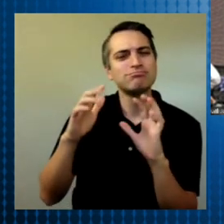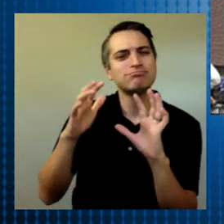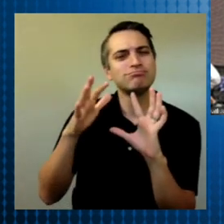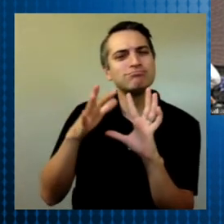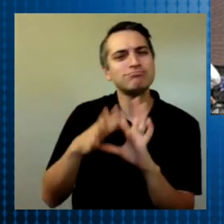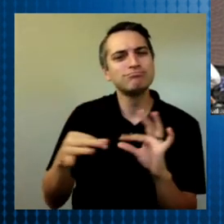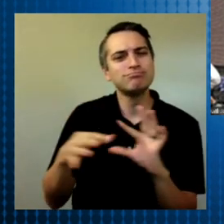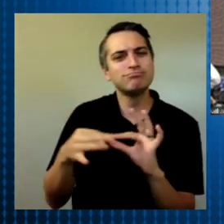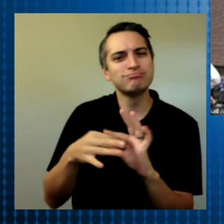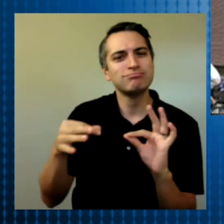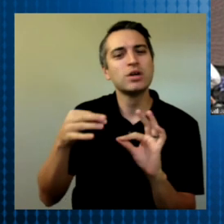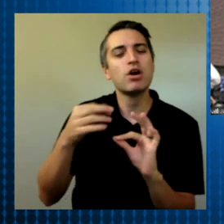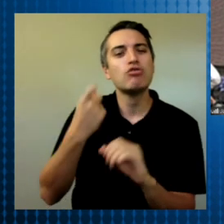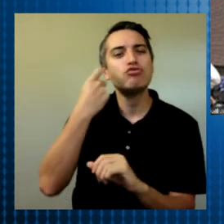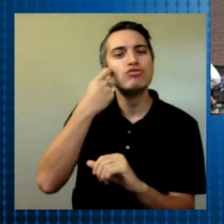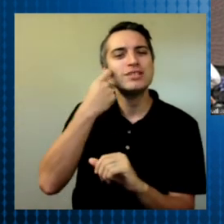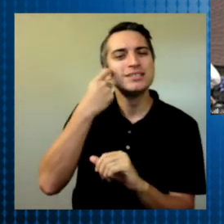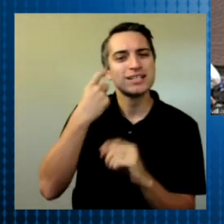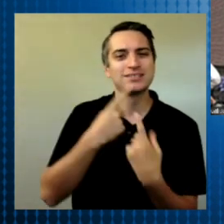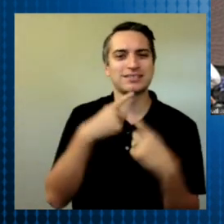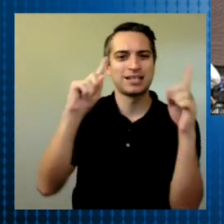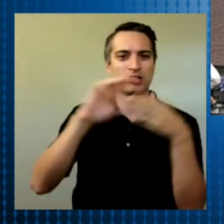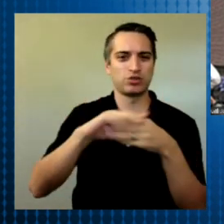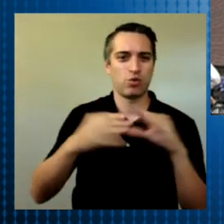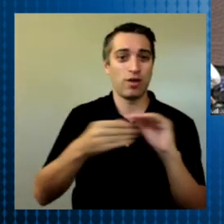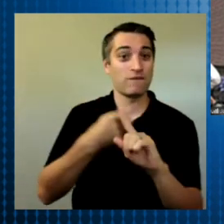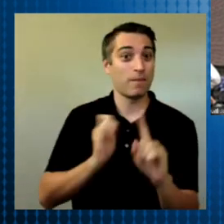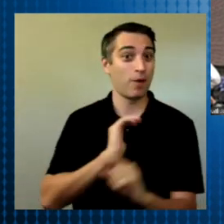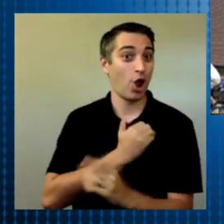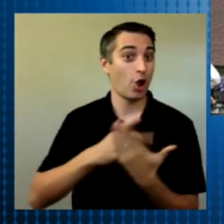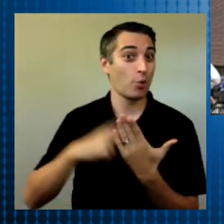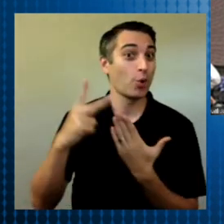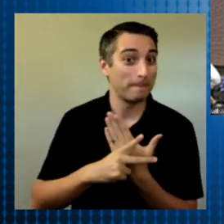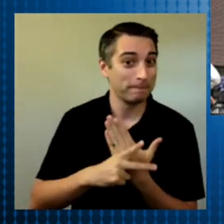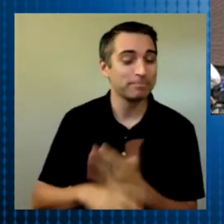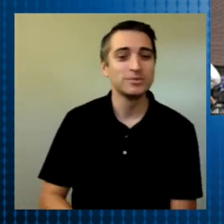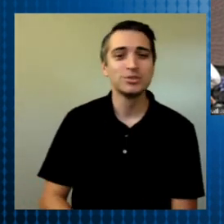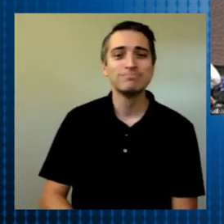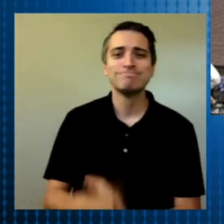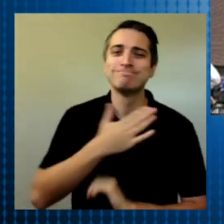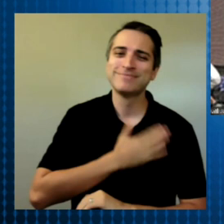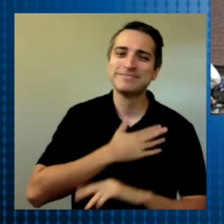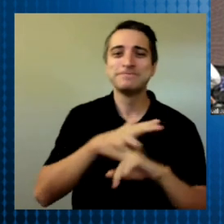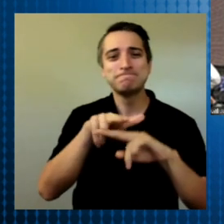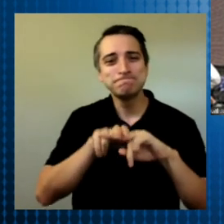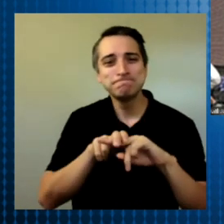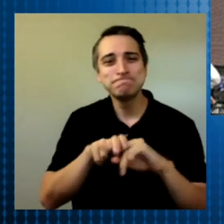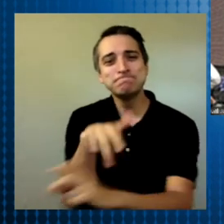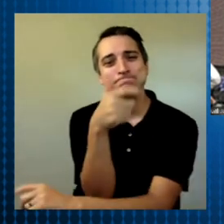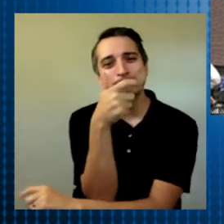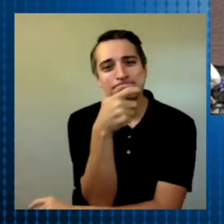the TMOT program. So I'd like you to sit back, enjoy today's program,